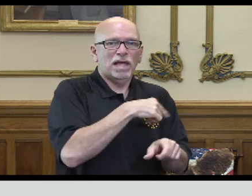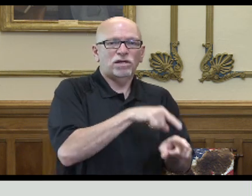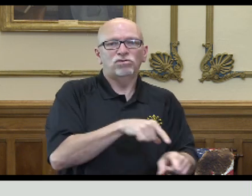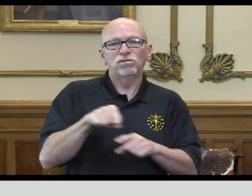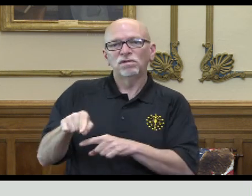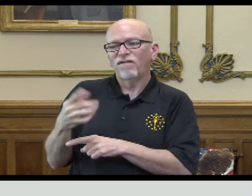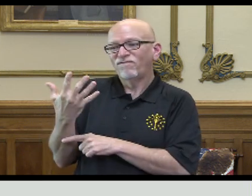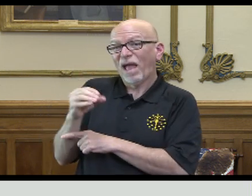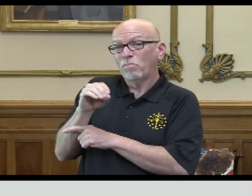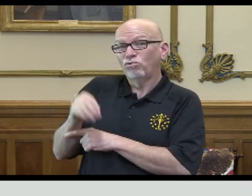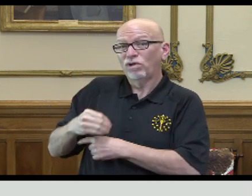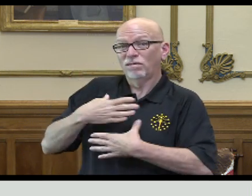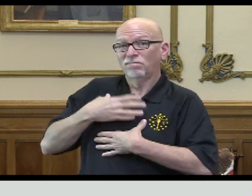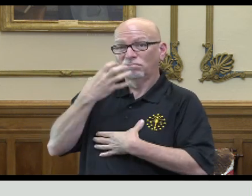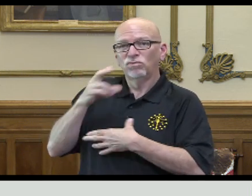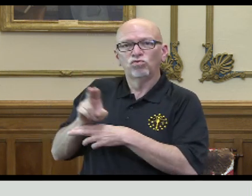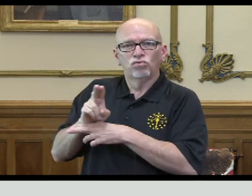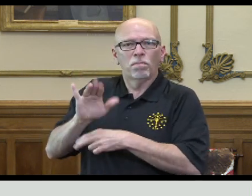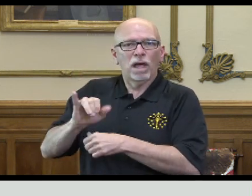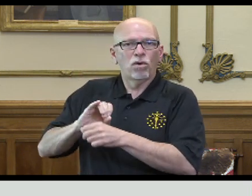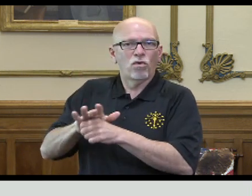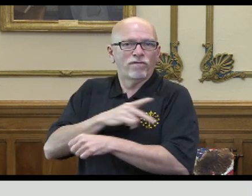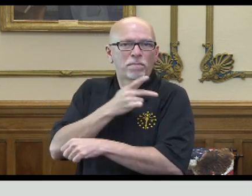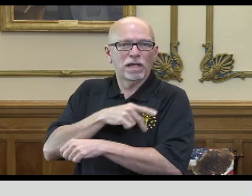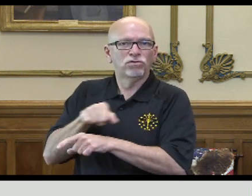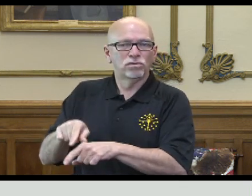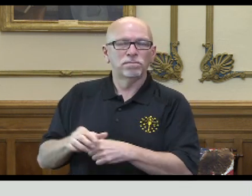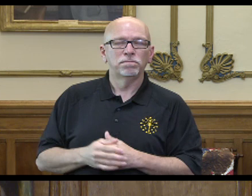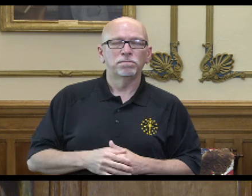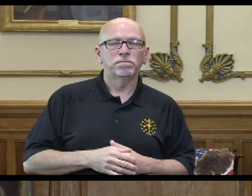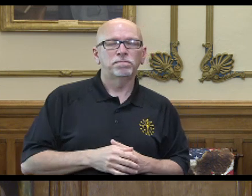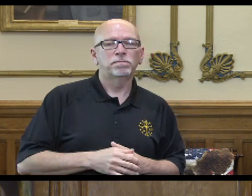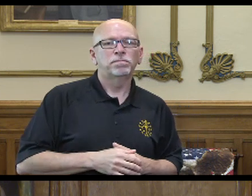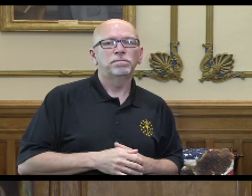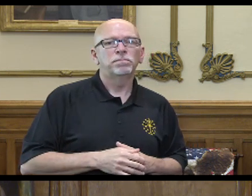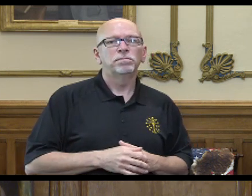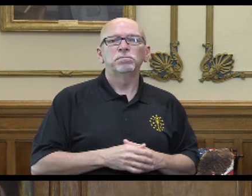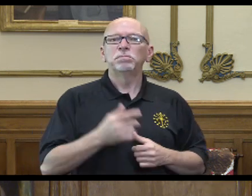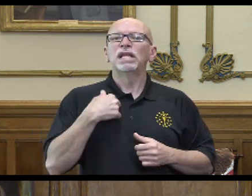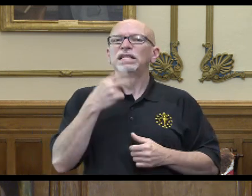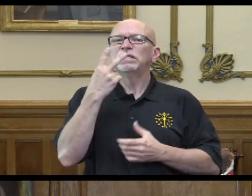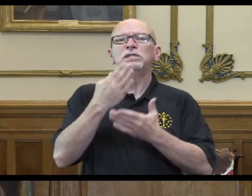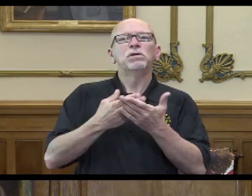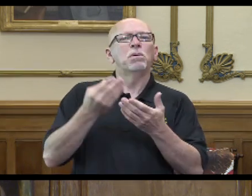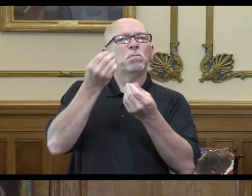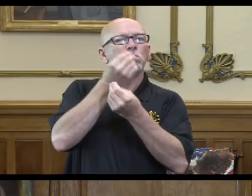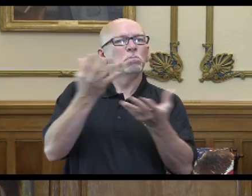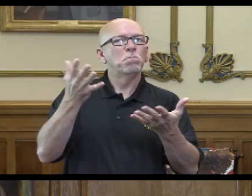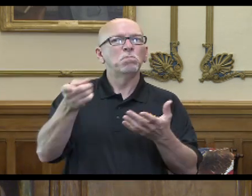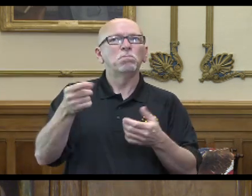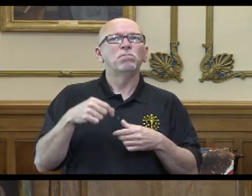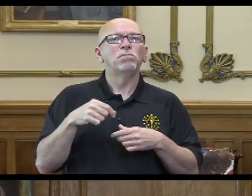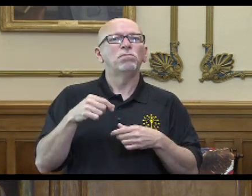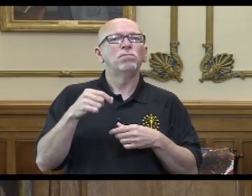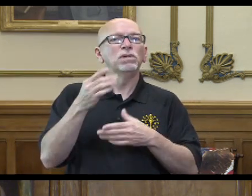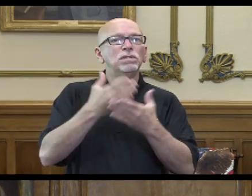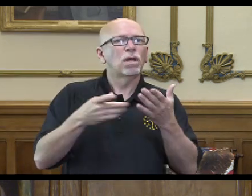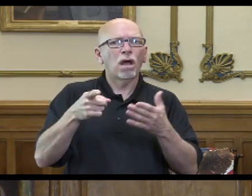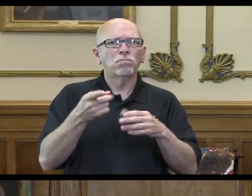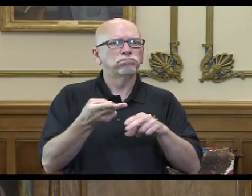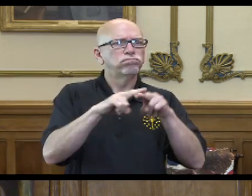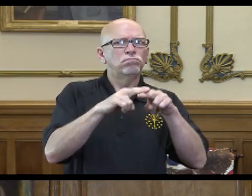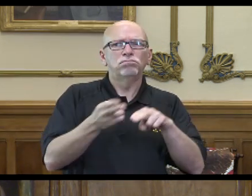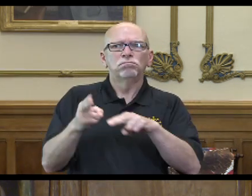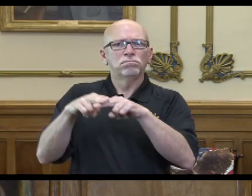about 5% of ventilators are being used by COVID patients. I have seen some reports about stages increasing in some areas of